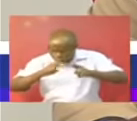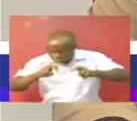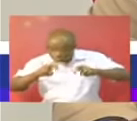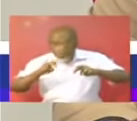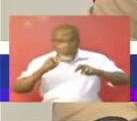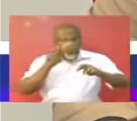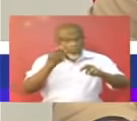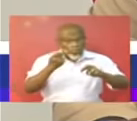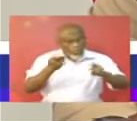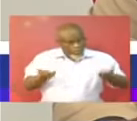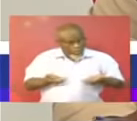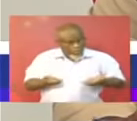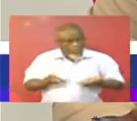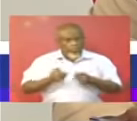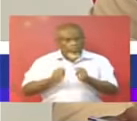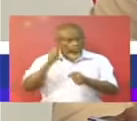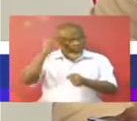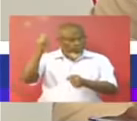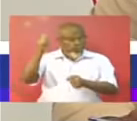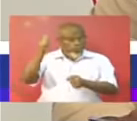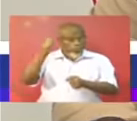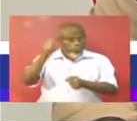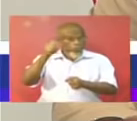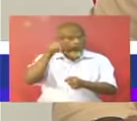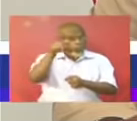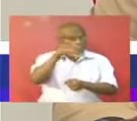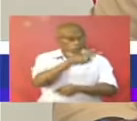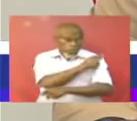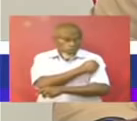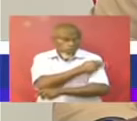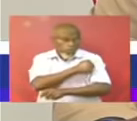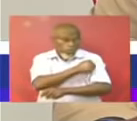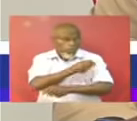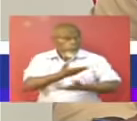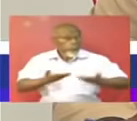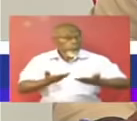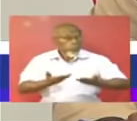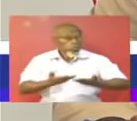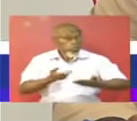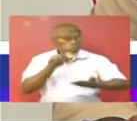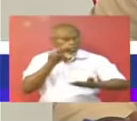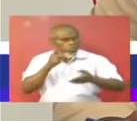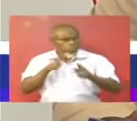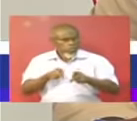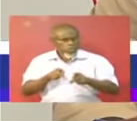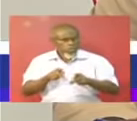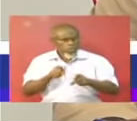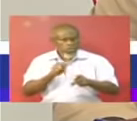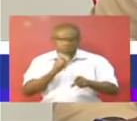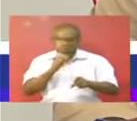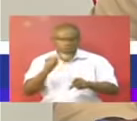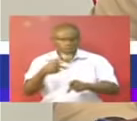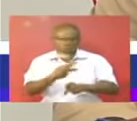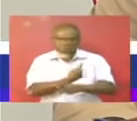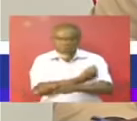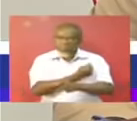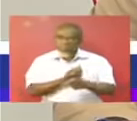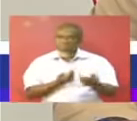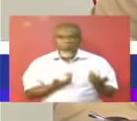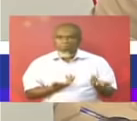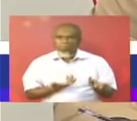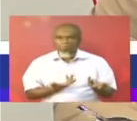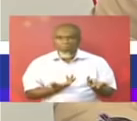our local population, in our local hospitalizations, we have mostly unvaccinated individuals hospitalized.